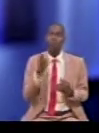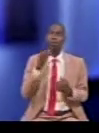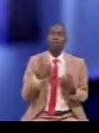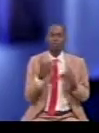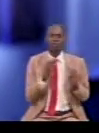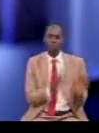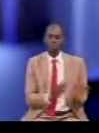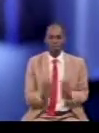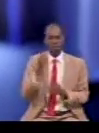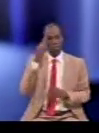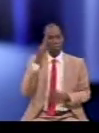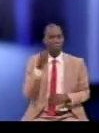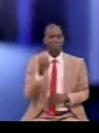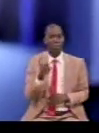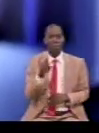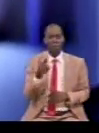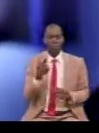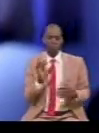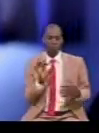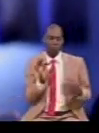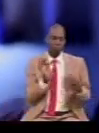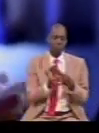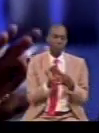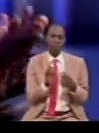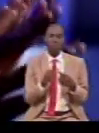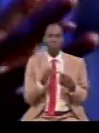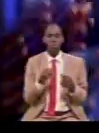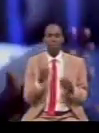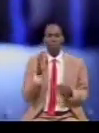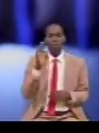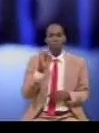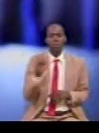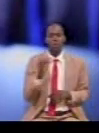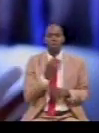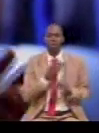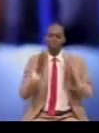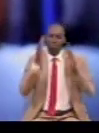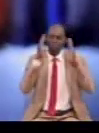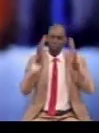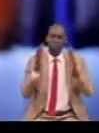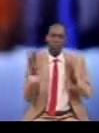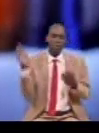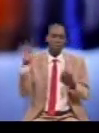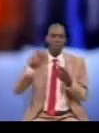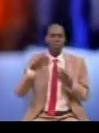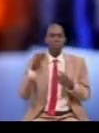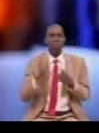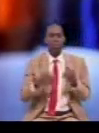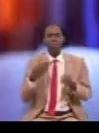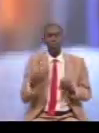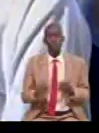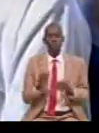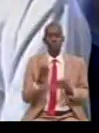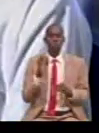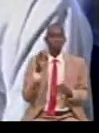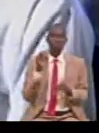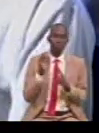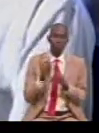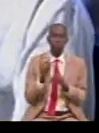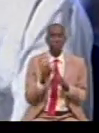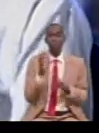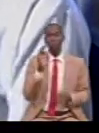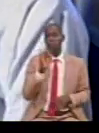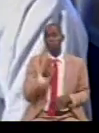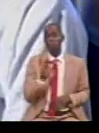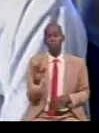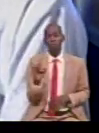for me. I key into it, and I focus until the end of the message. At the end of the message, I prayed. I said,